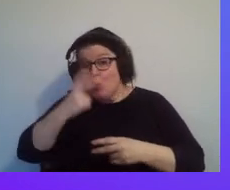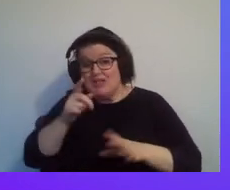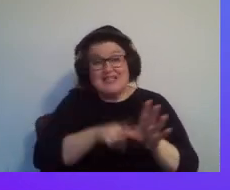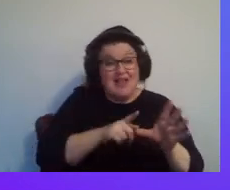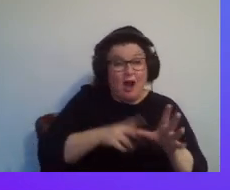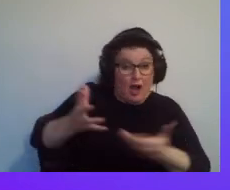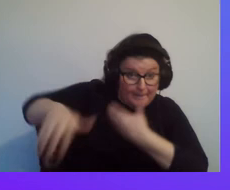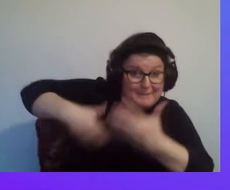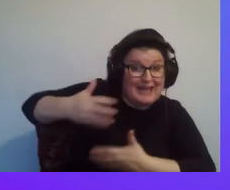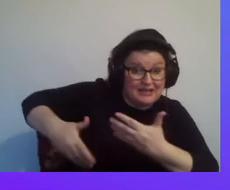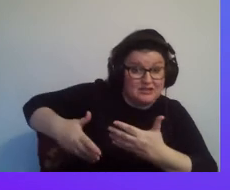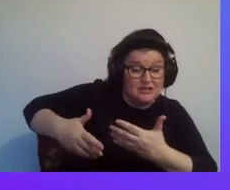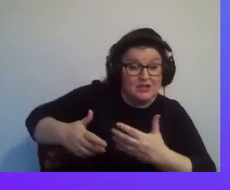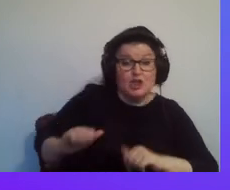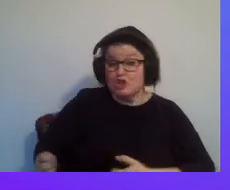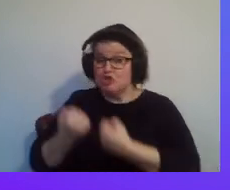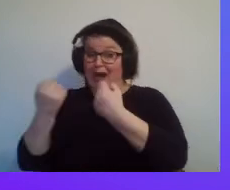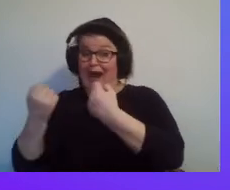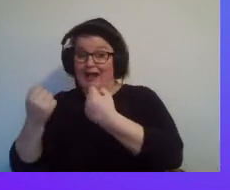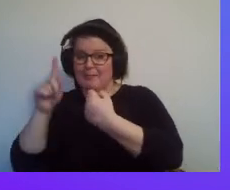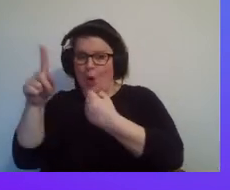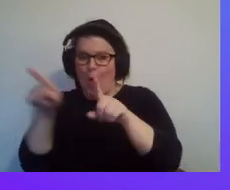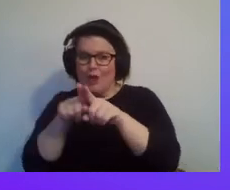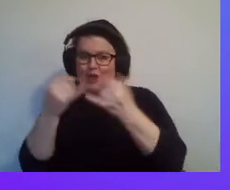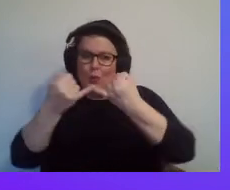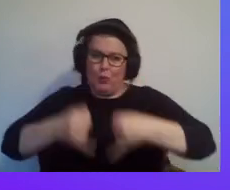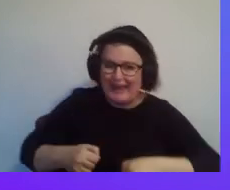this particular instance. So,